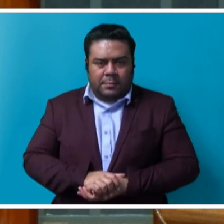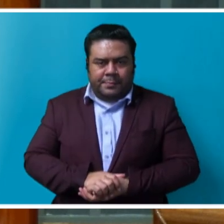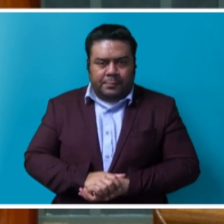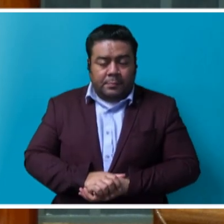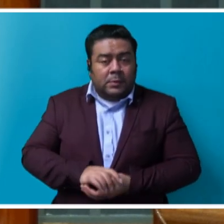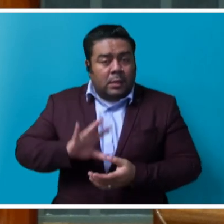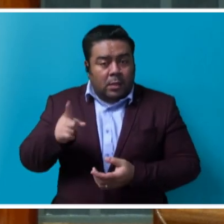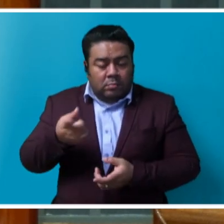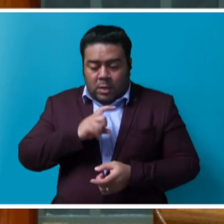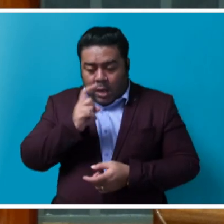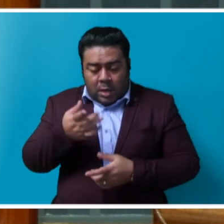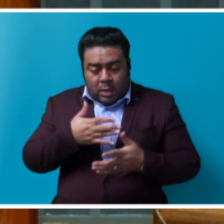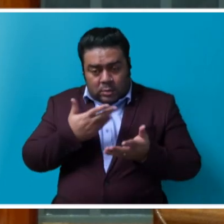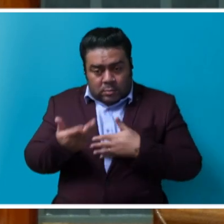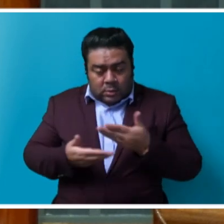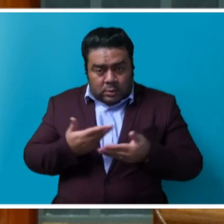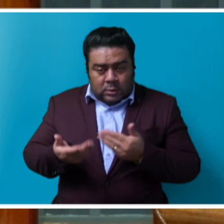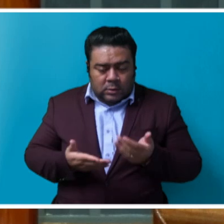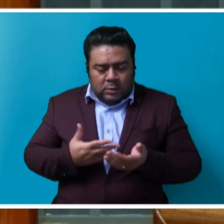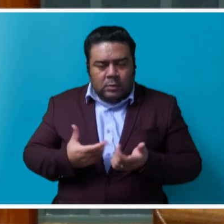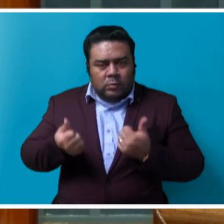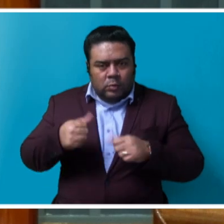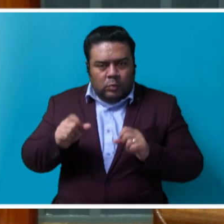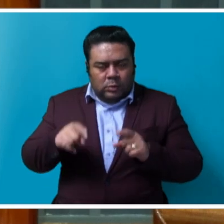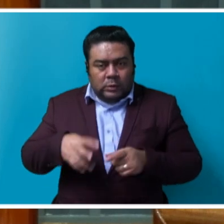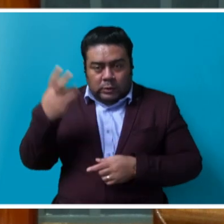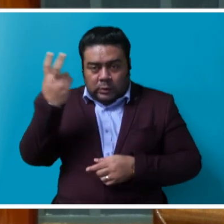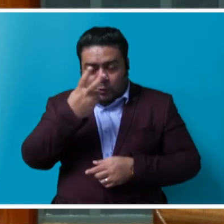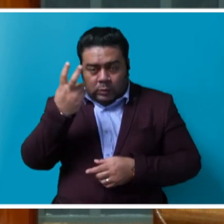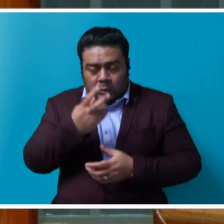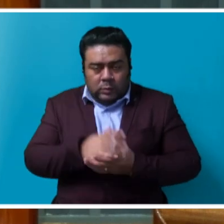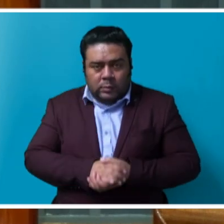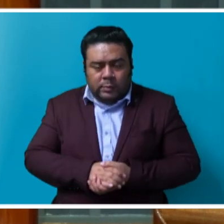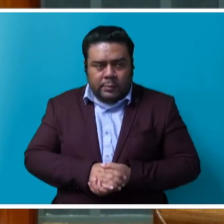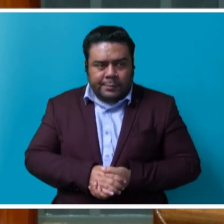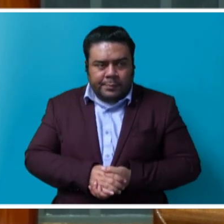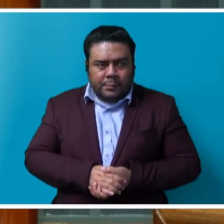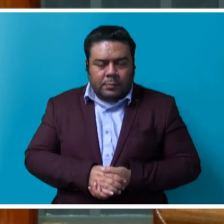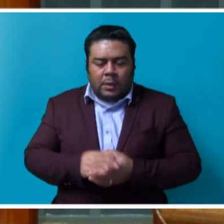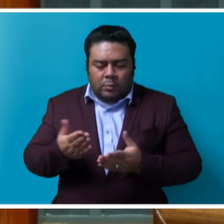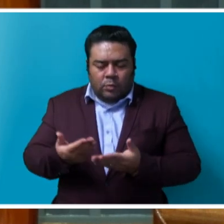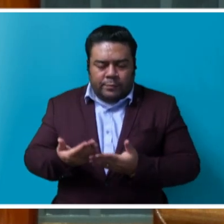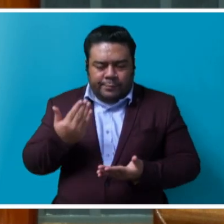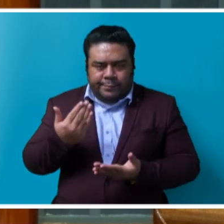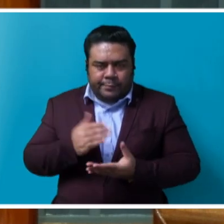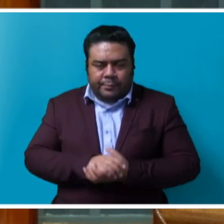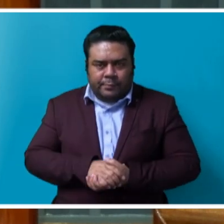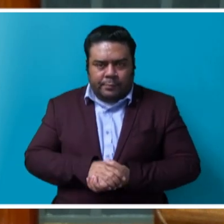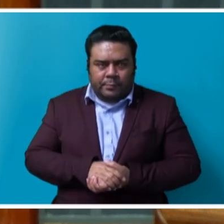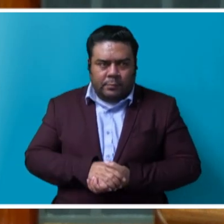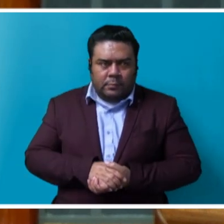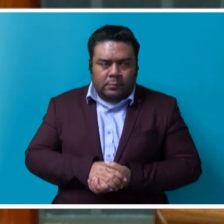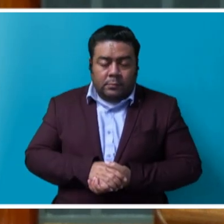Though unexplained, the item was neutralized as a threat the moment it was discovered and removed. In